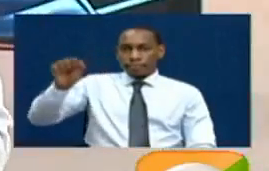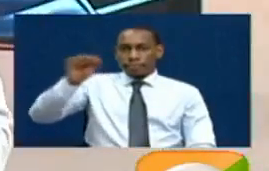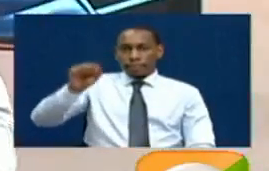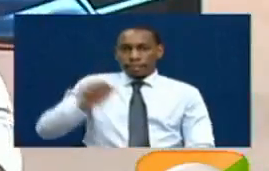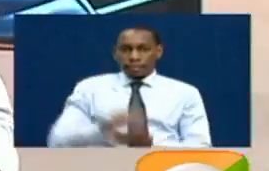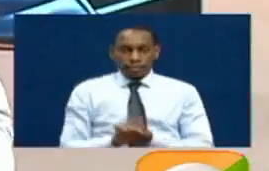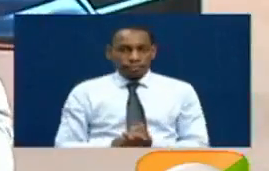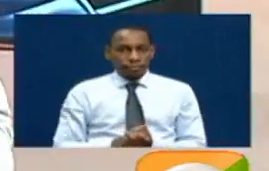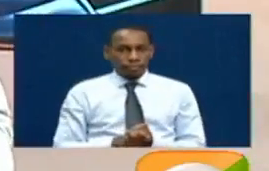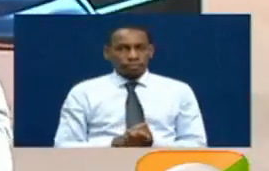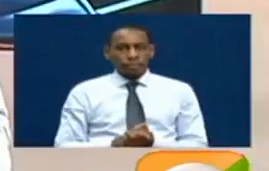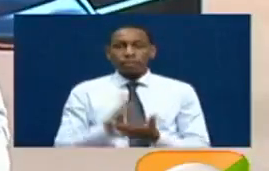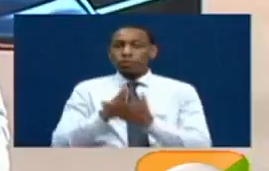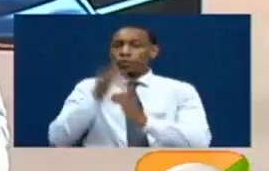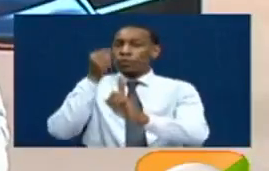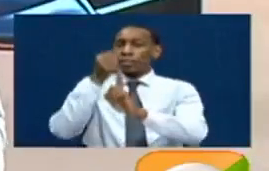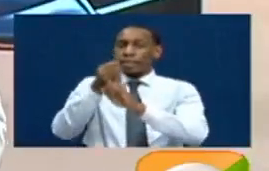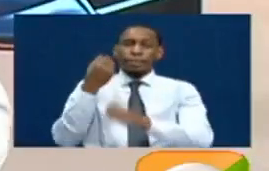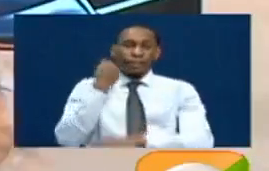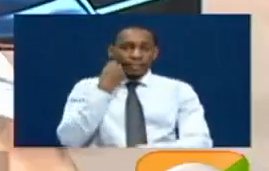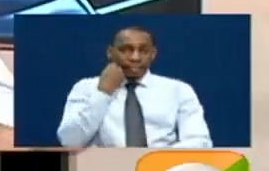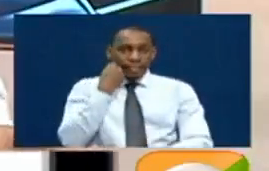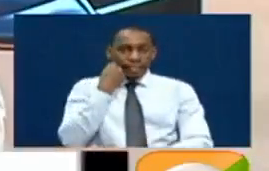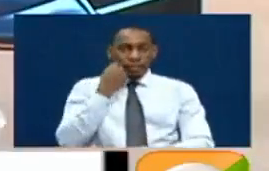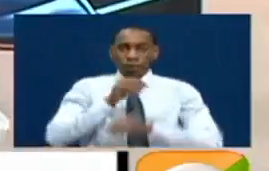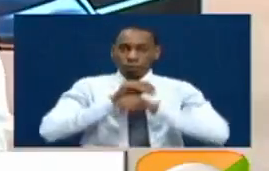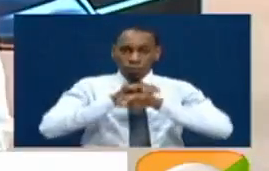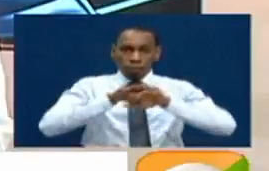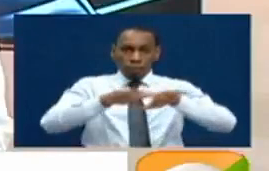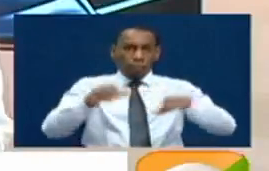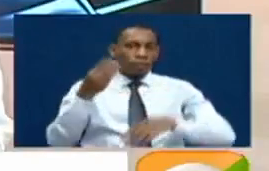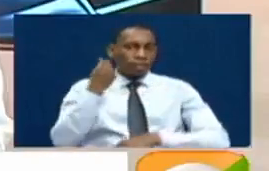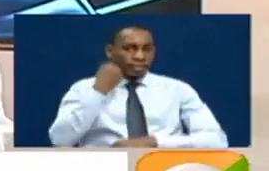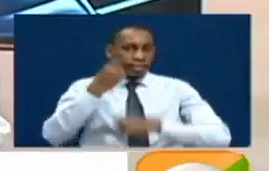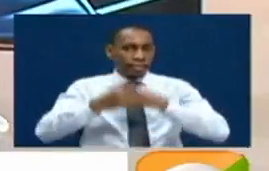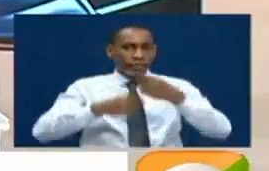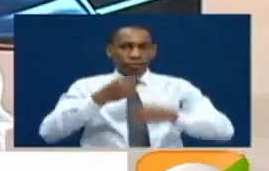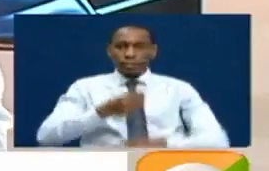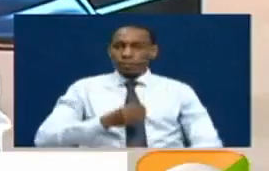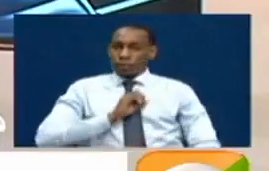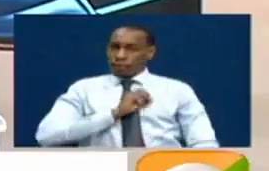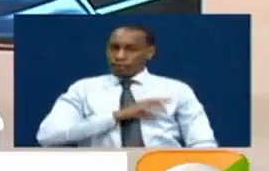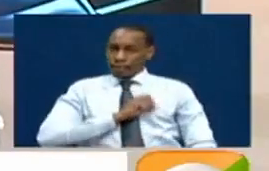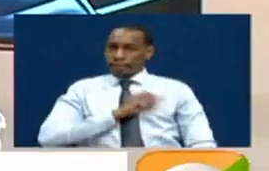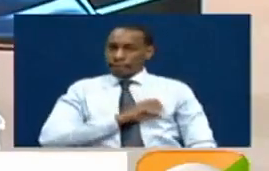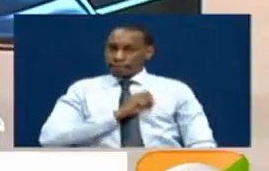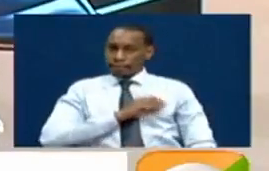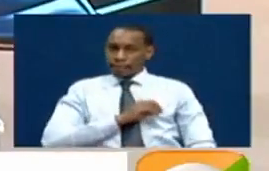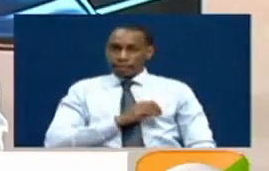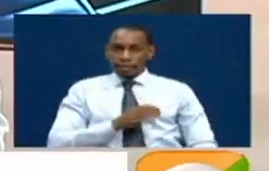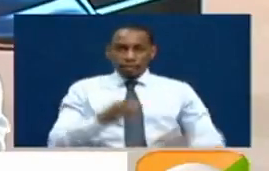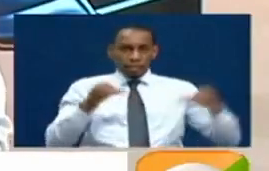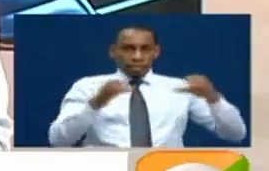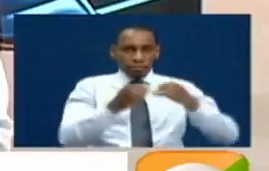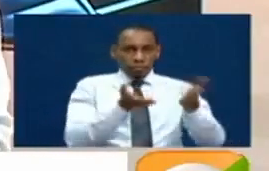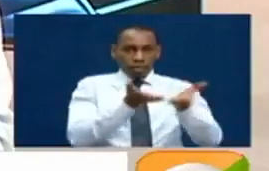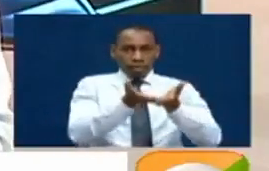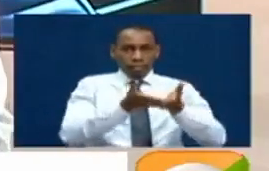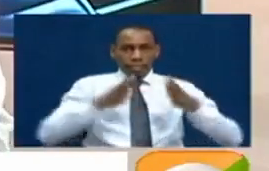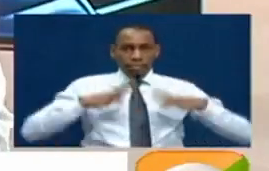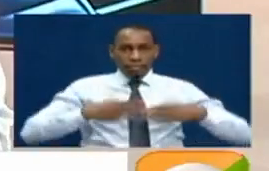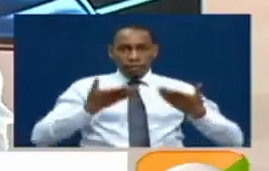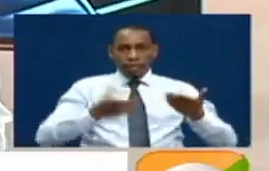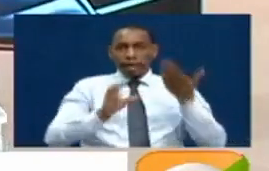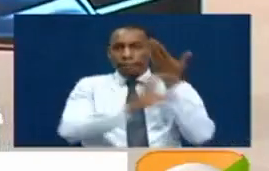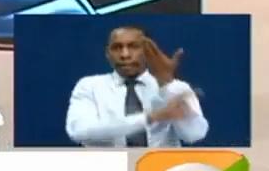So there's been a domino effect on this coronavirus issue, and the spread of the virus has continued to elicit fear among small-scale traders in the country